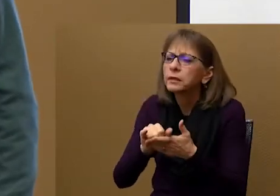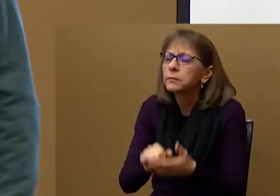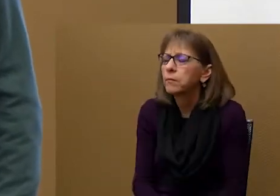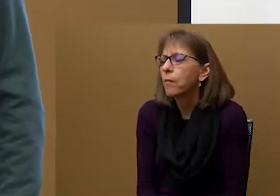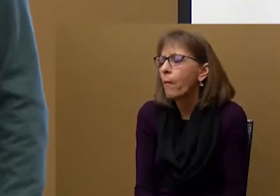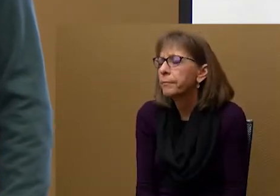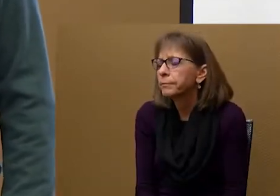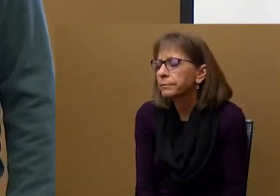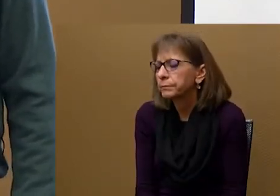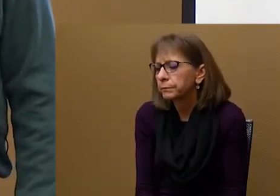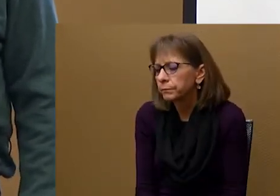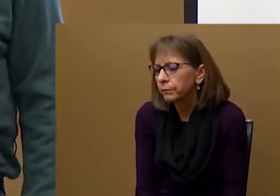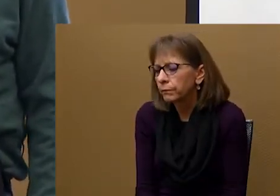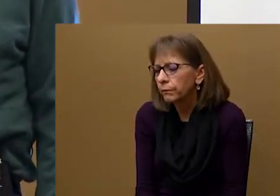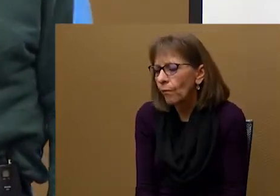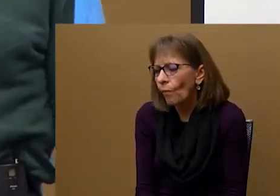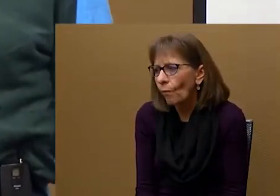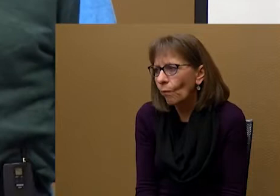that.